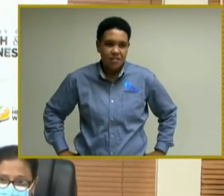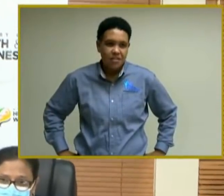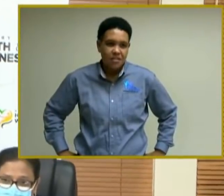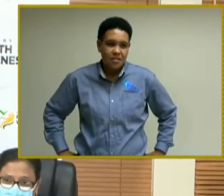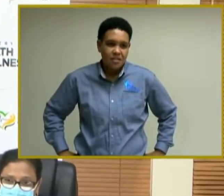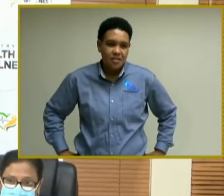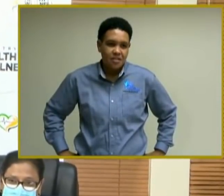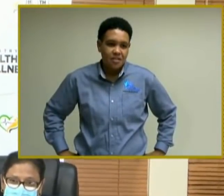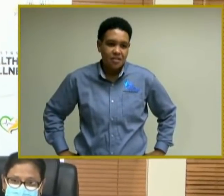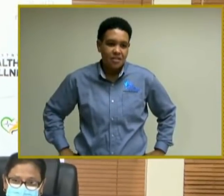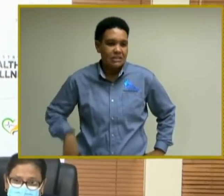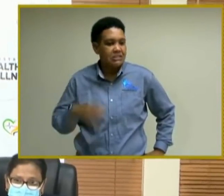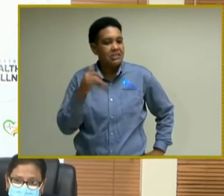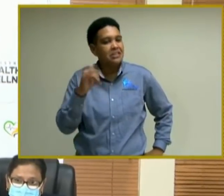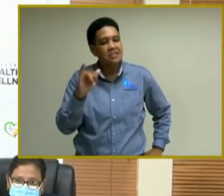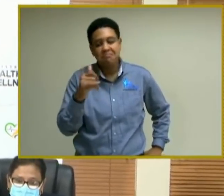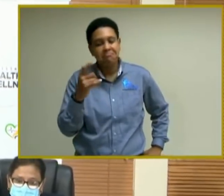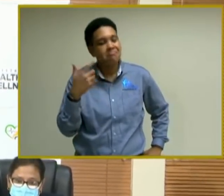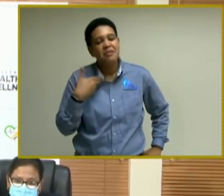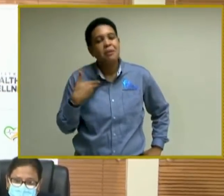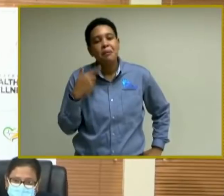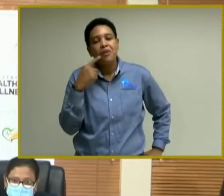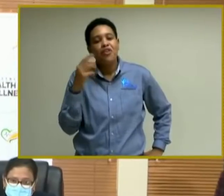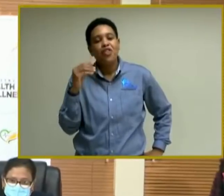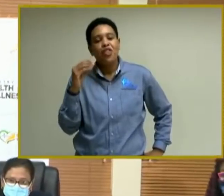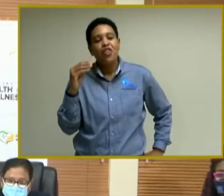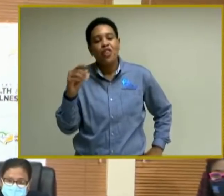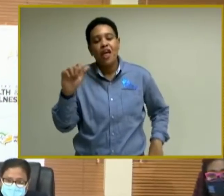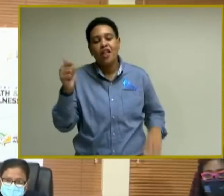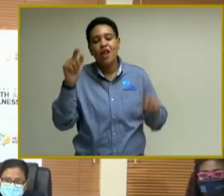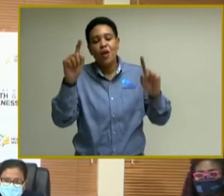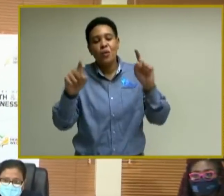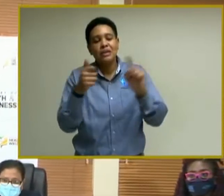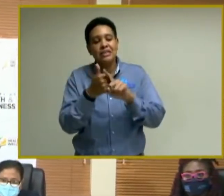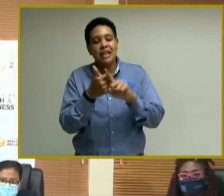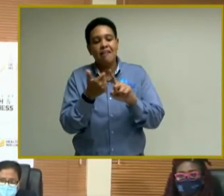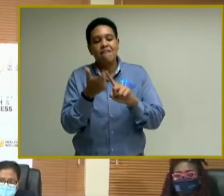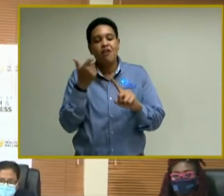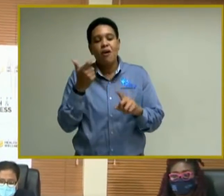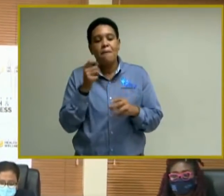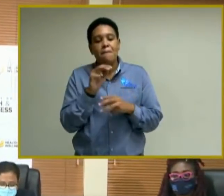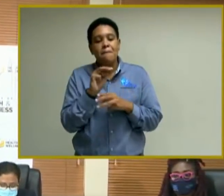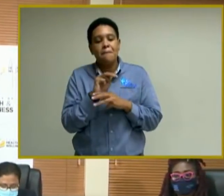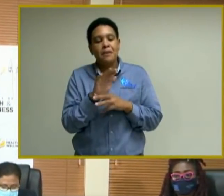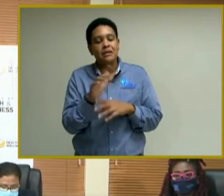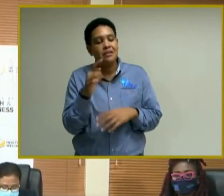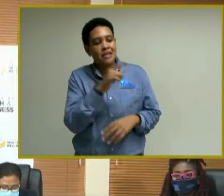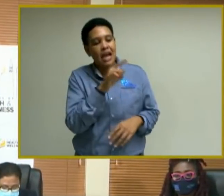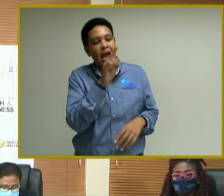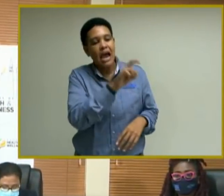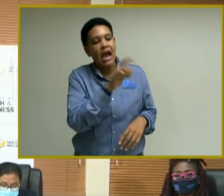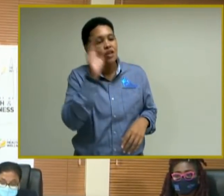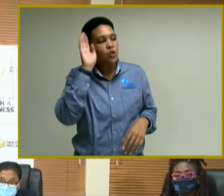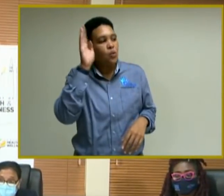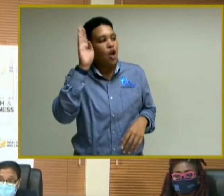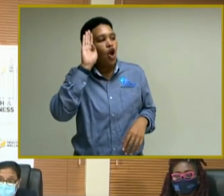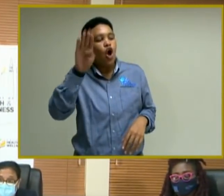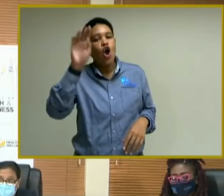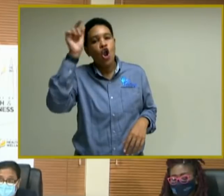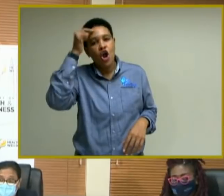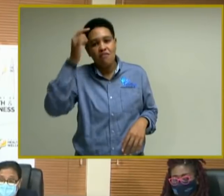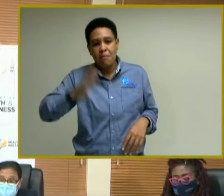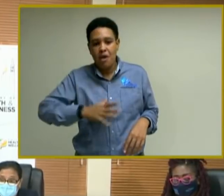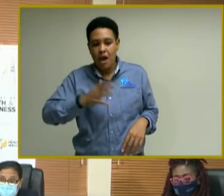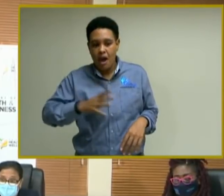All right, still not getting Cassius. There was another question, and this one maybe for Minister. They're asking, will all government